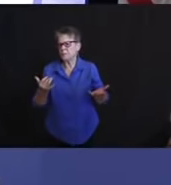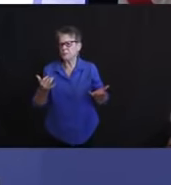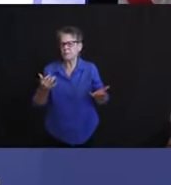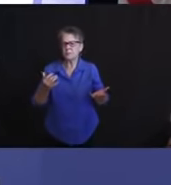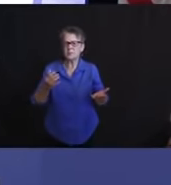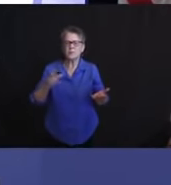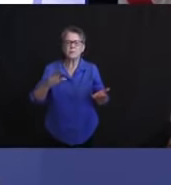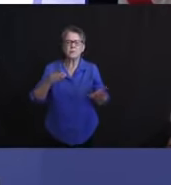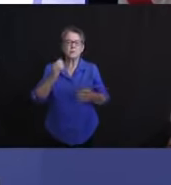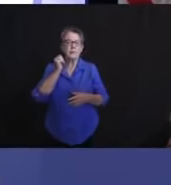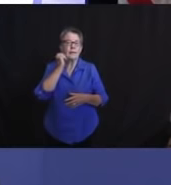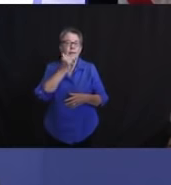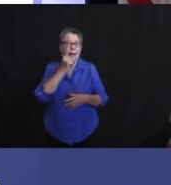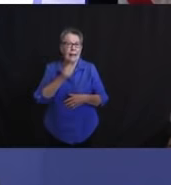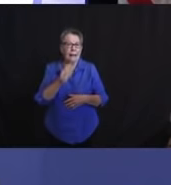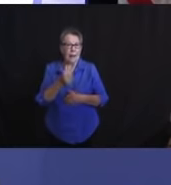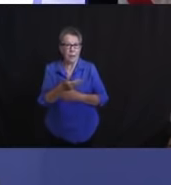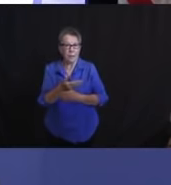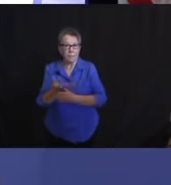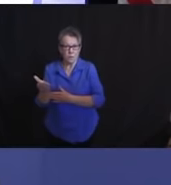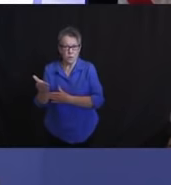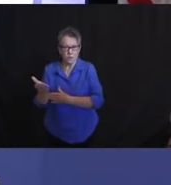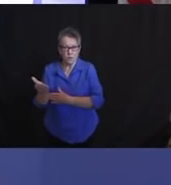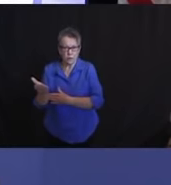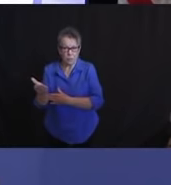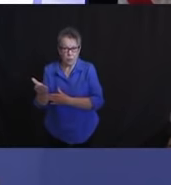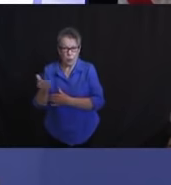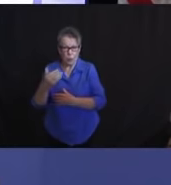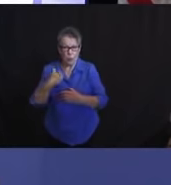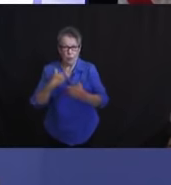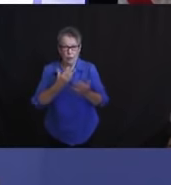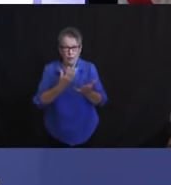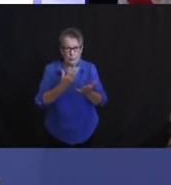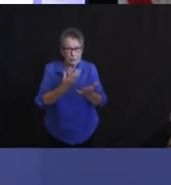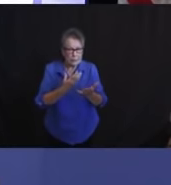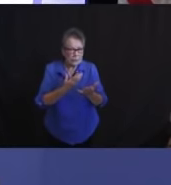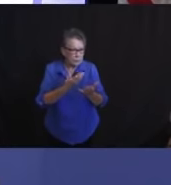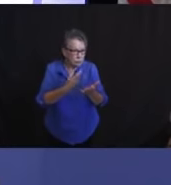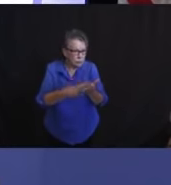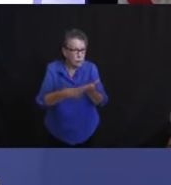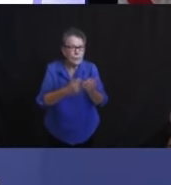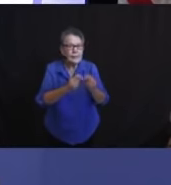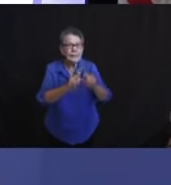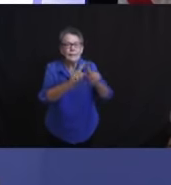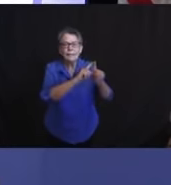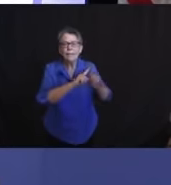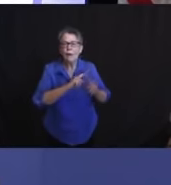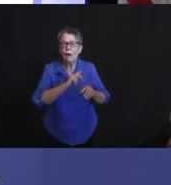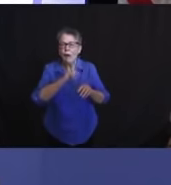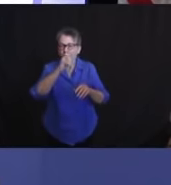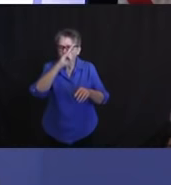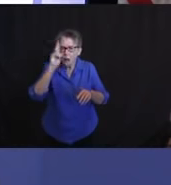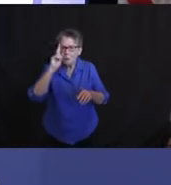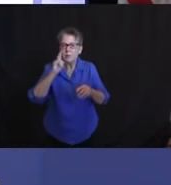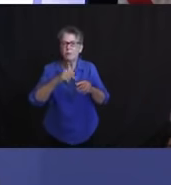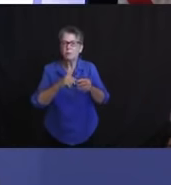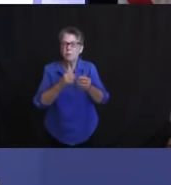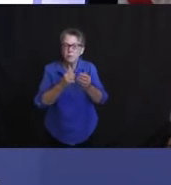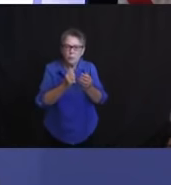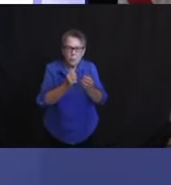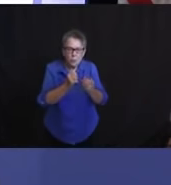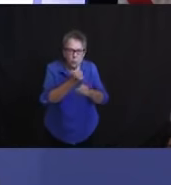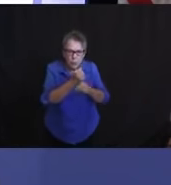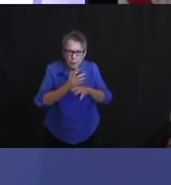review hospital preparedness. We look at bed capacity, both ICU, what's available in ICU, what's available